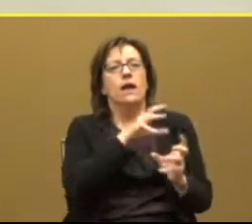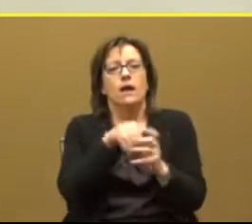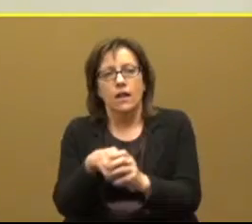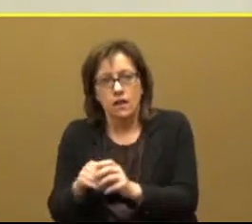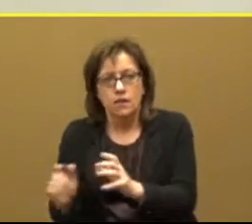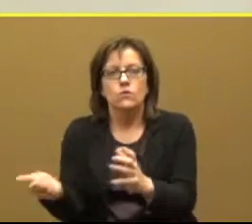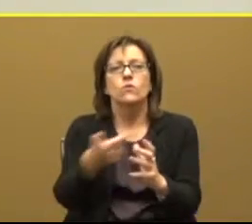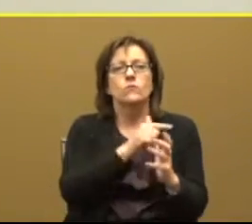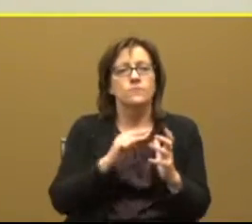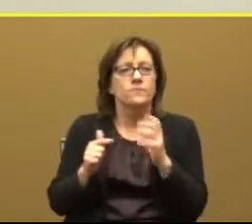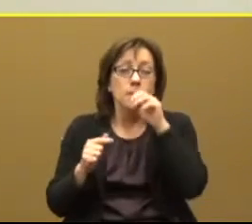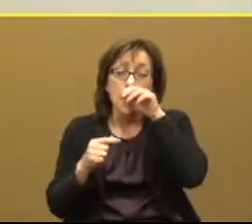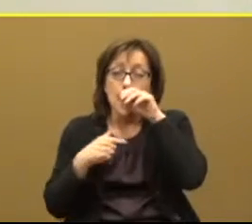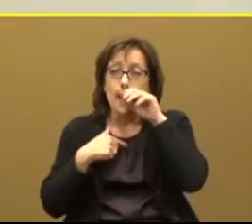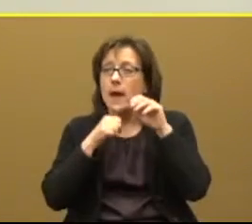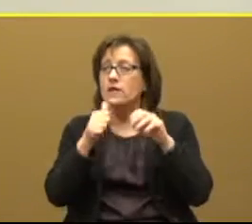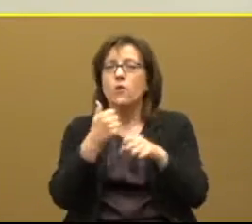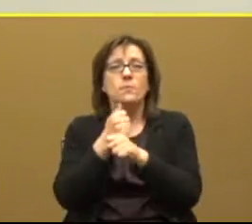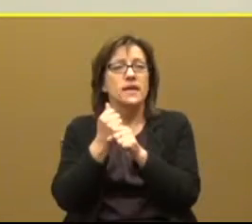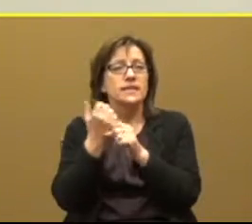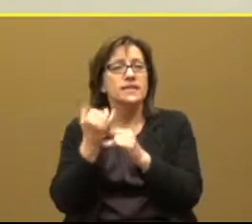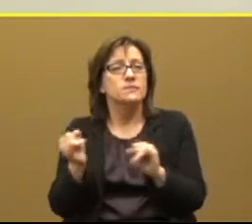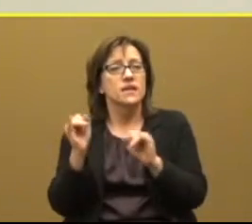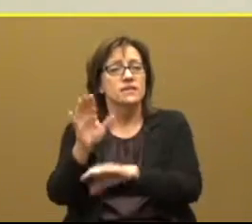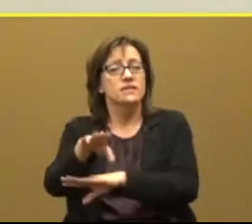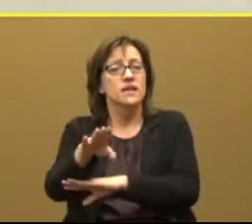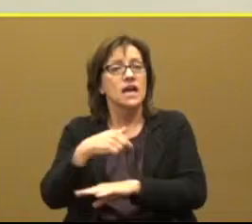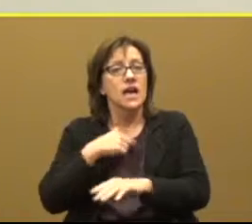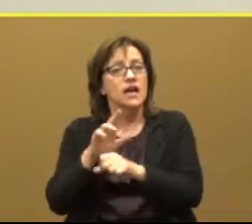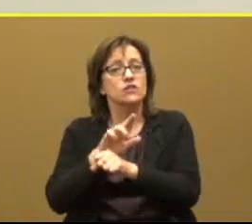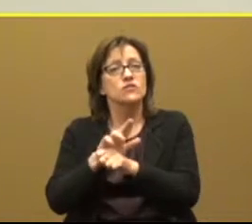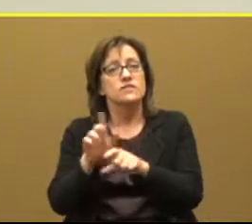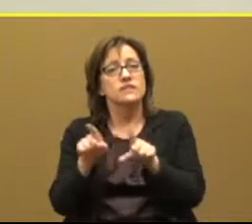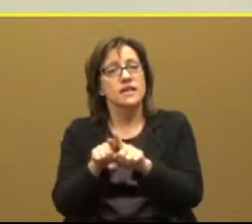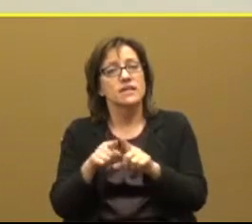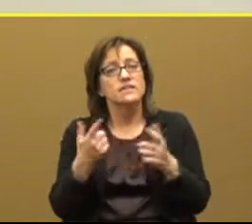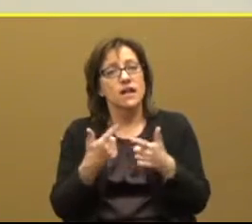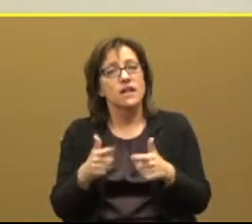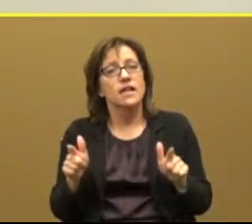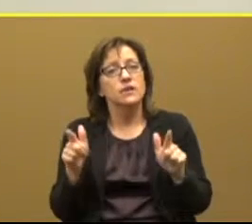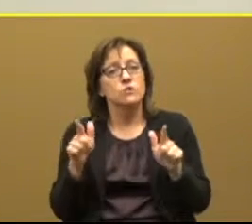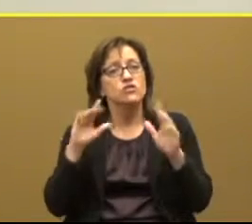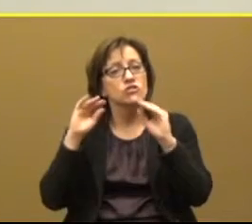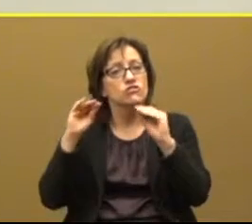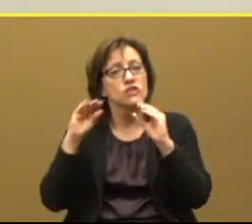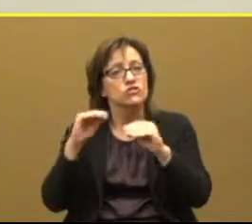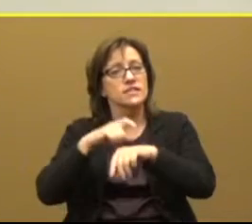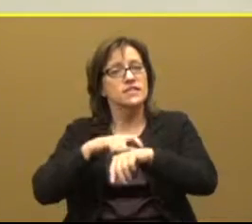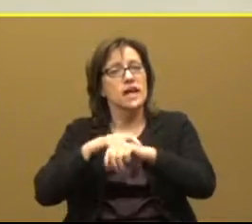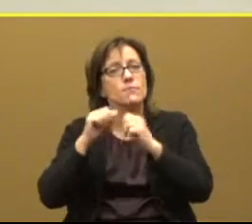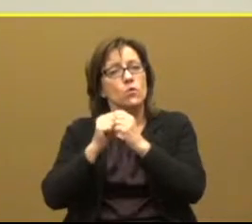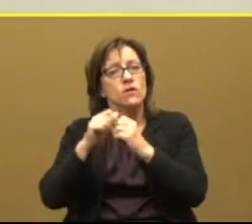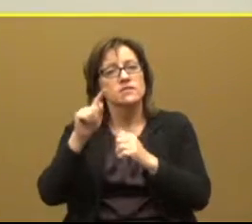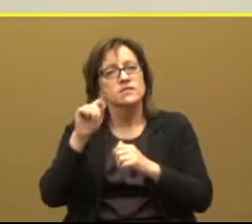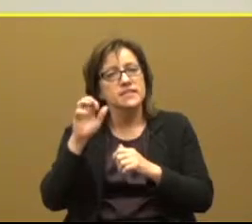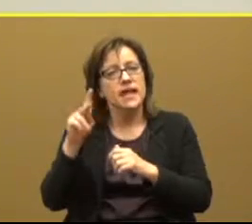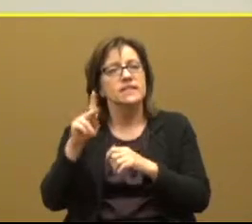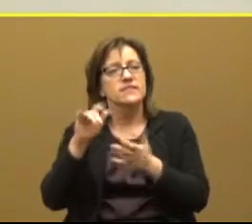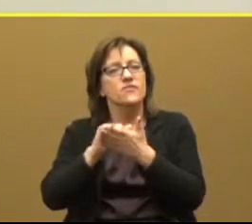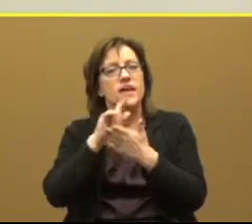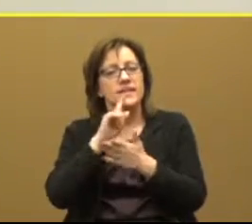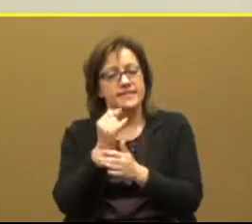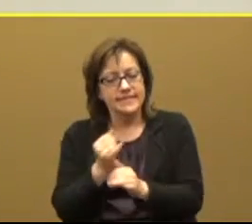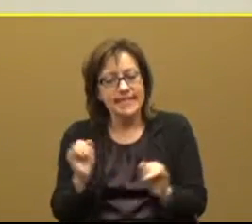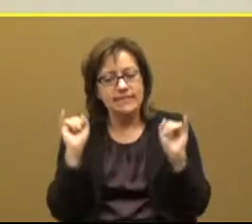don't make it independent in the afternoon. I use that as a language instruction time. Perfect. Tasks that are in the